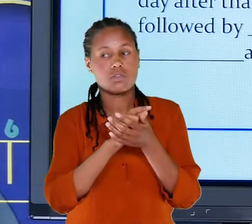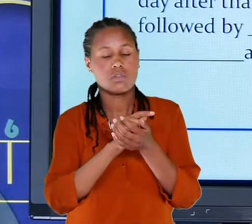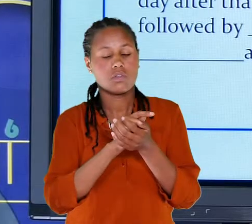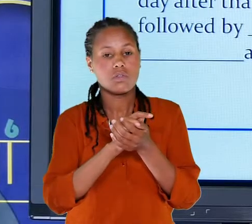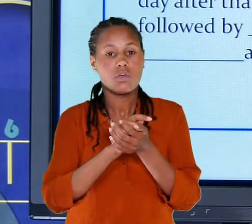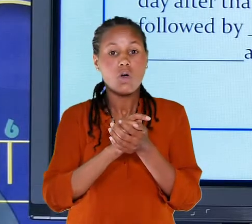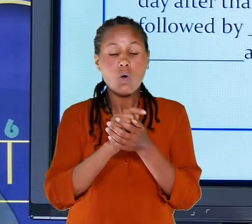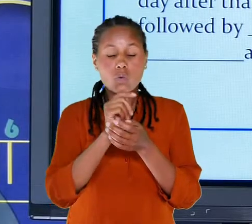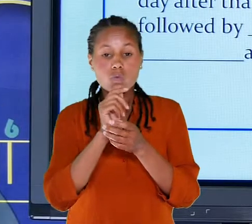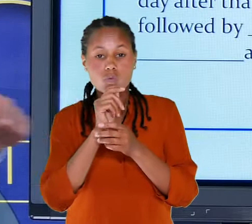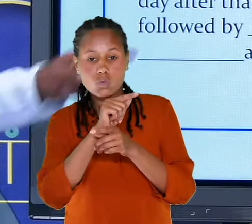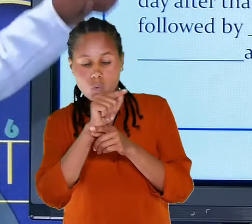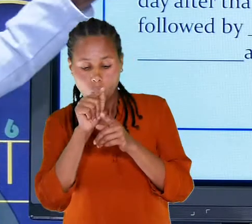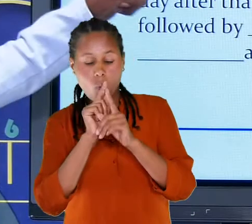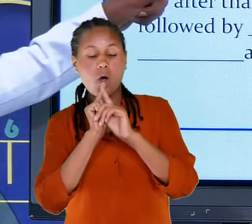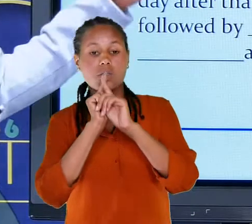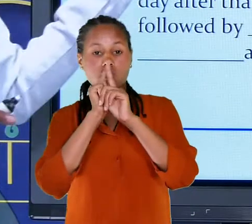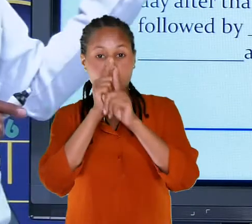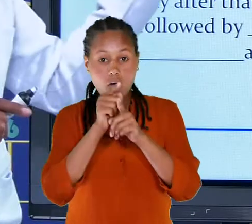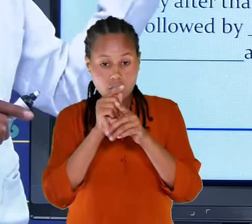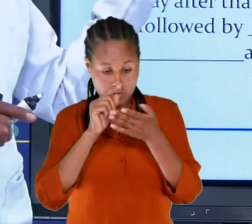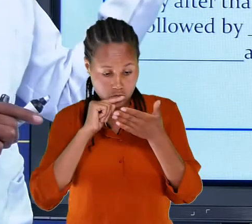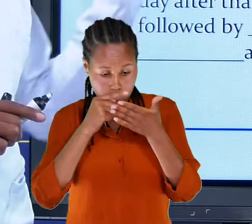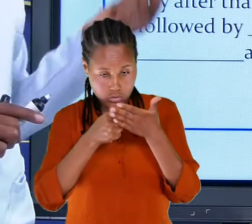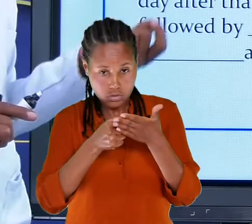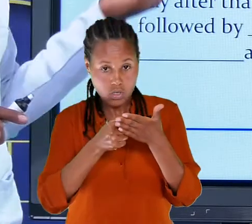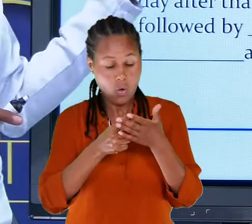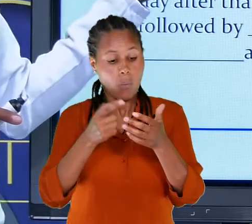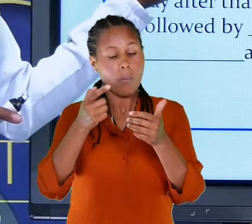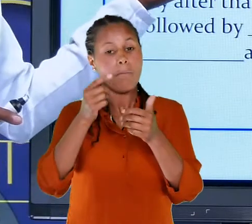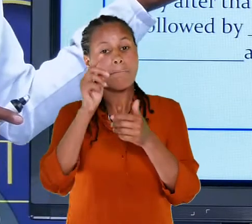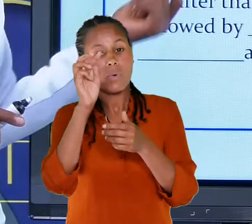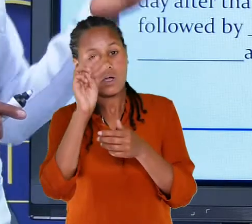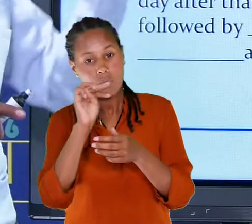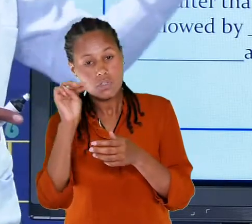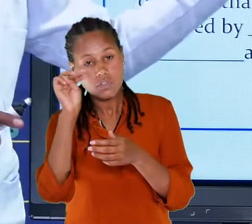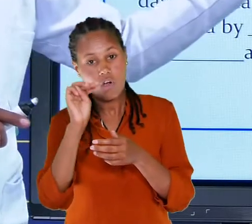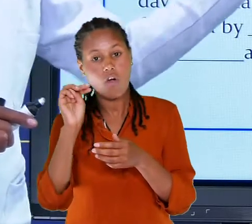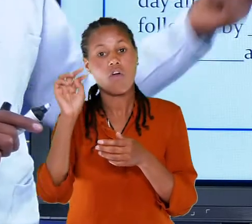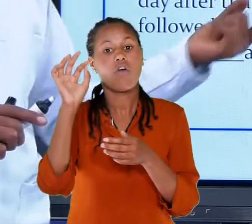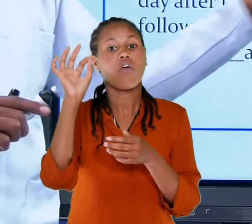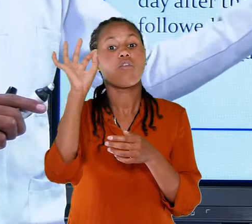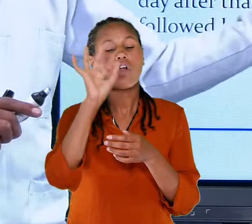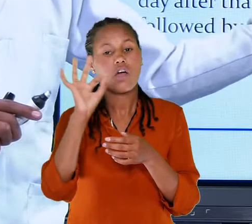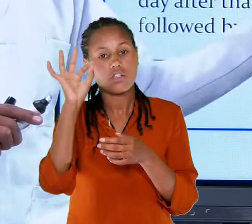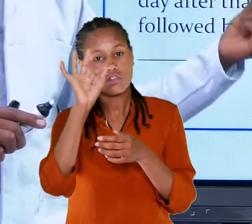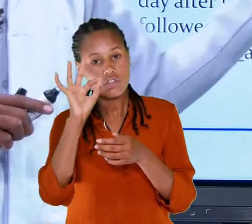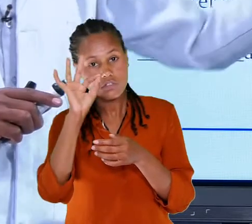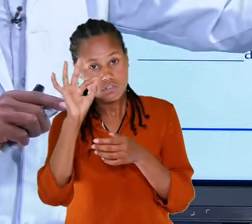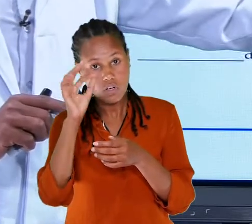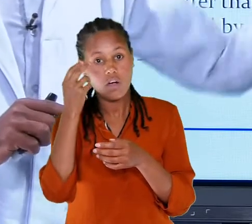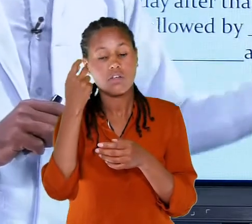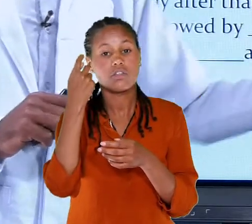to answer this one, we have to know Monday, Friday, Saturday,